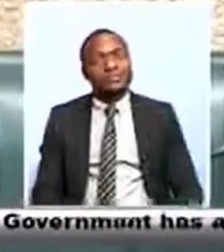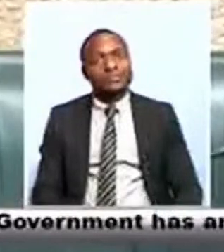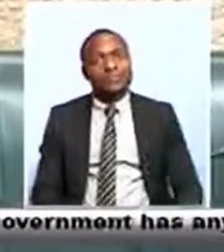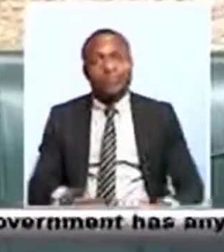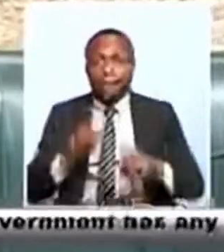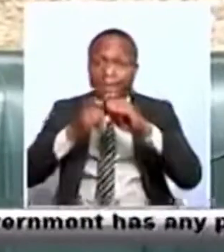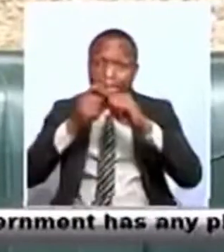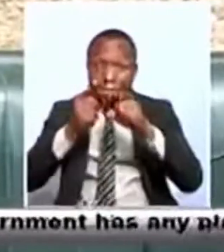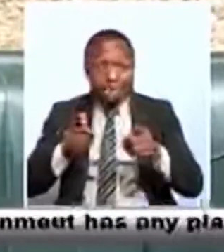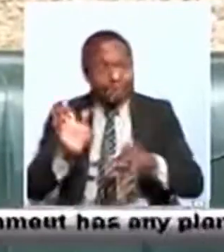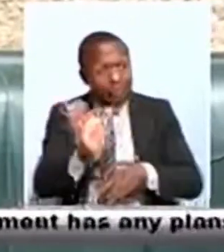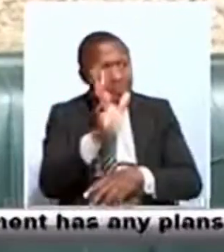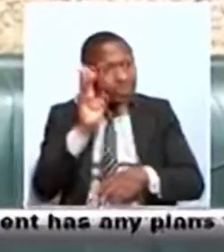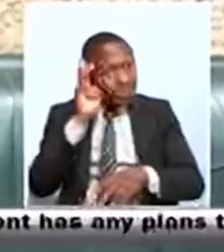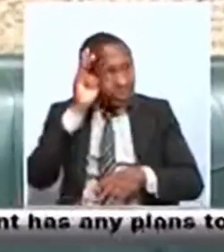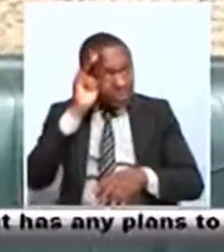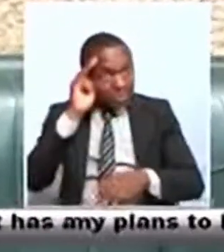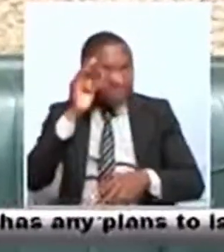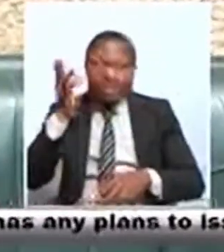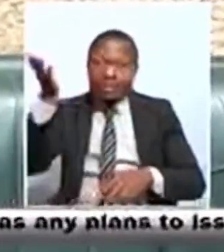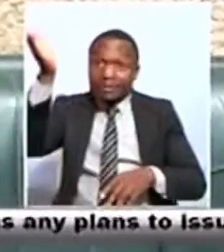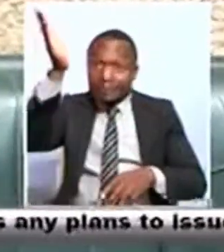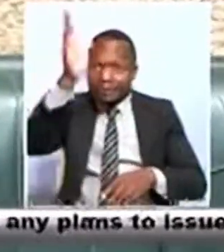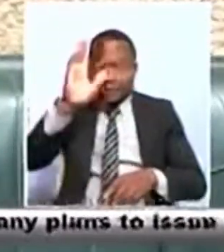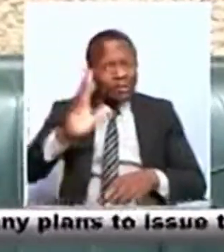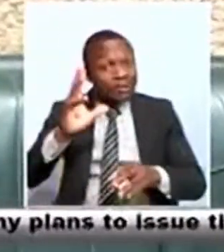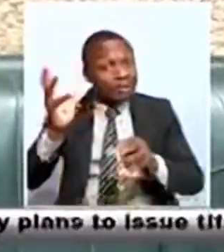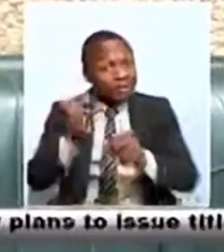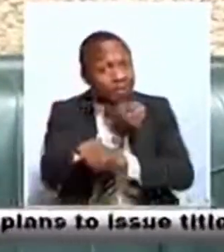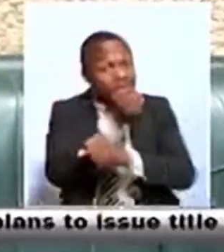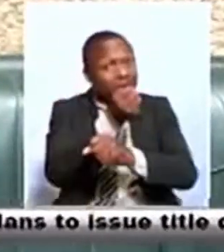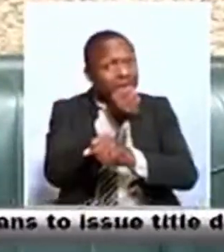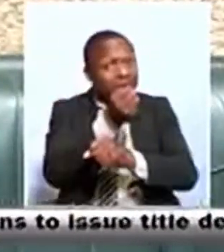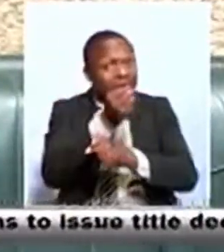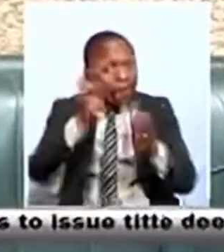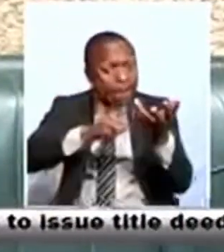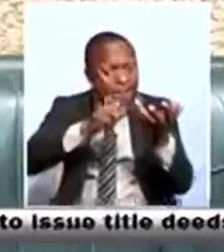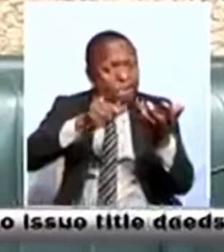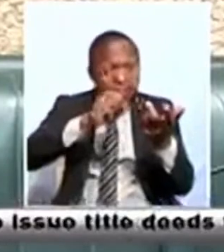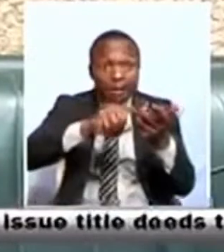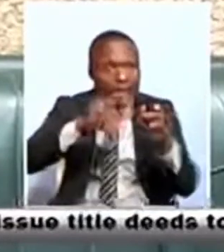but your ministry has never taken even a start to know how many people are there,